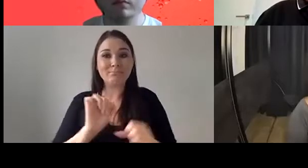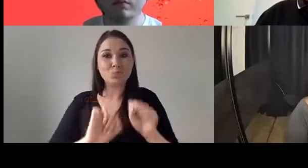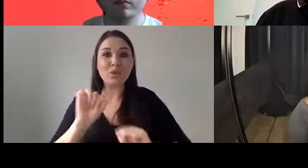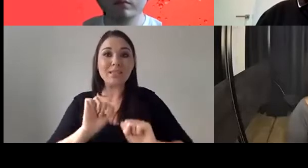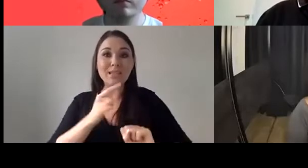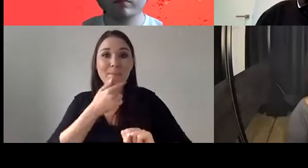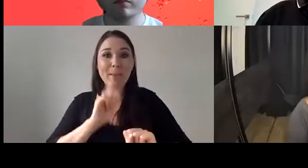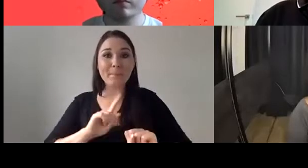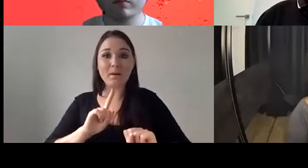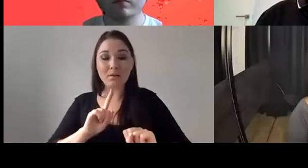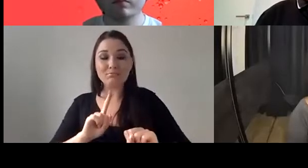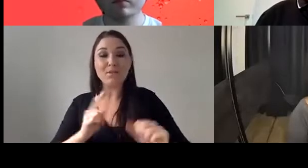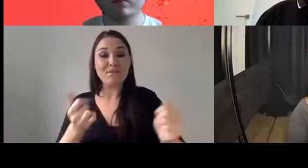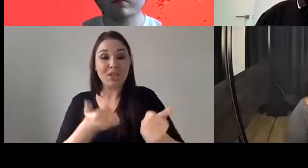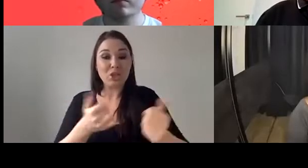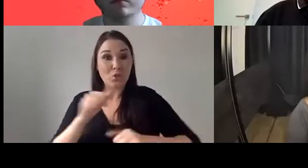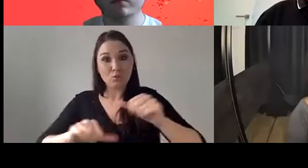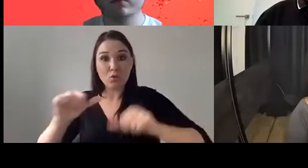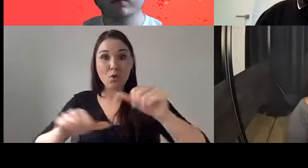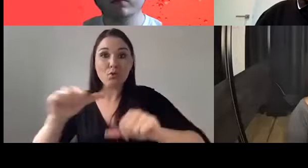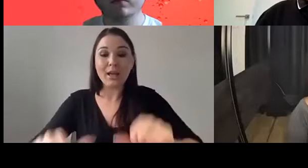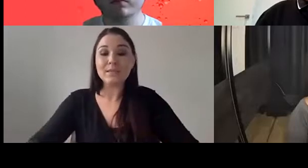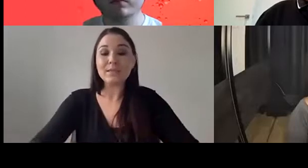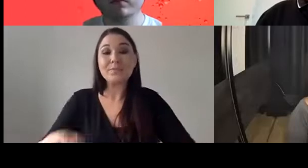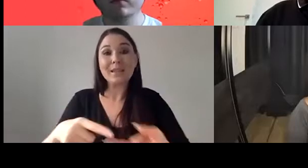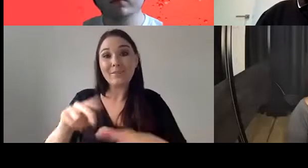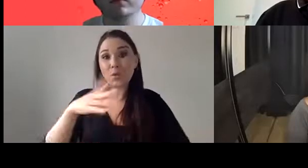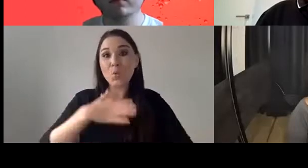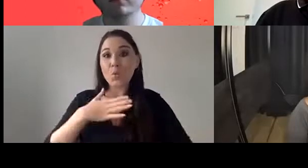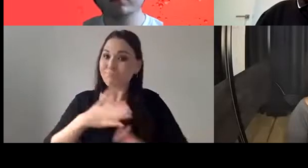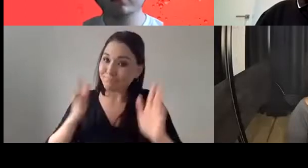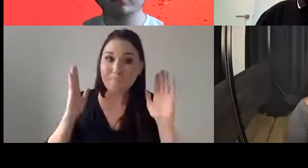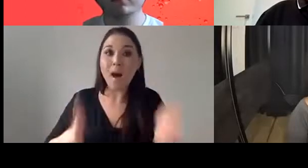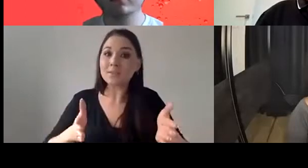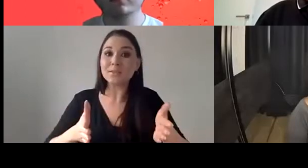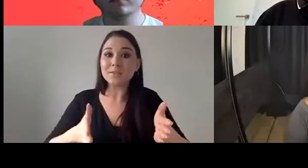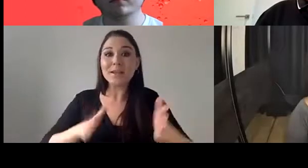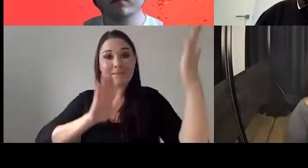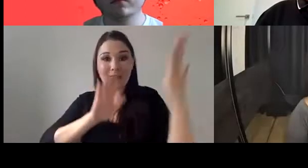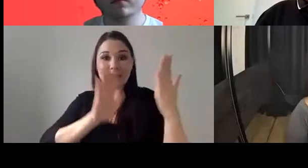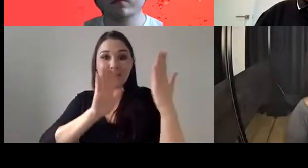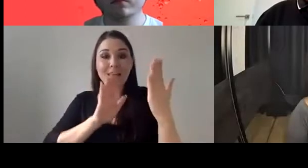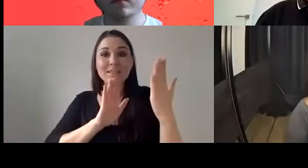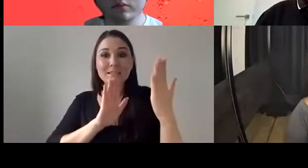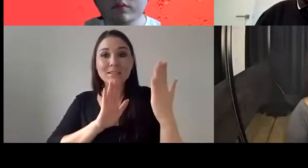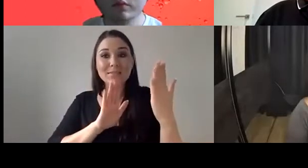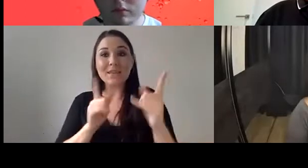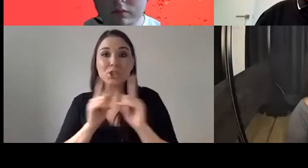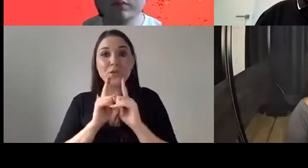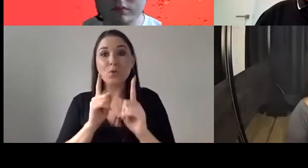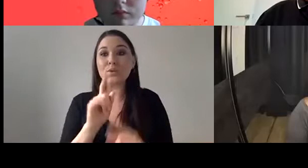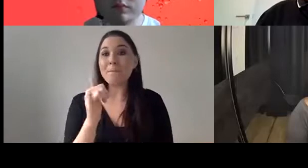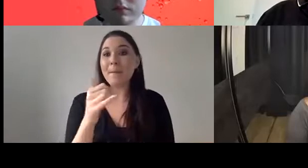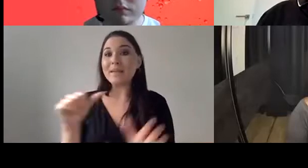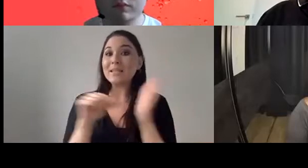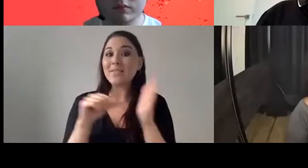process? So if you insist on doing face-to-face interviews, that might be difficult for some autistic people, for